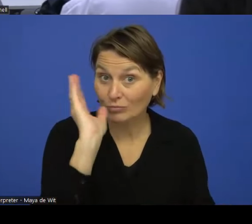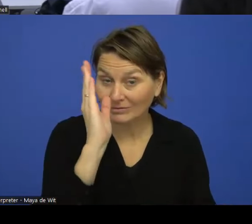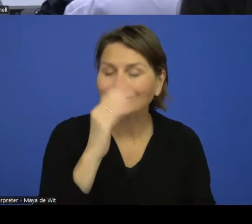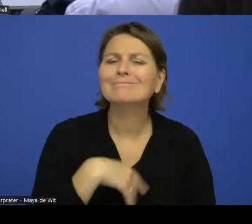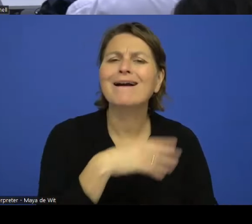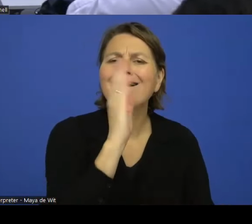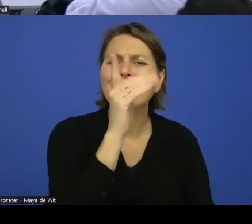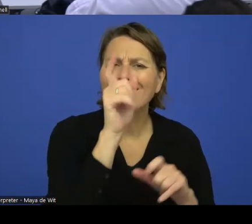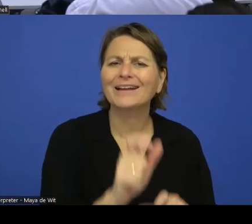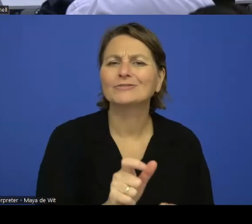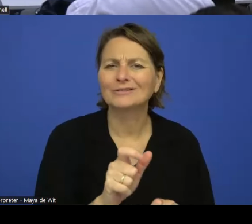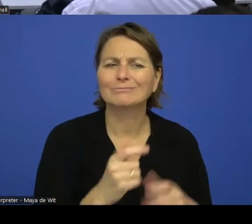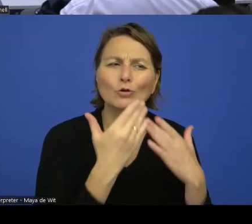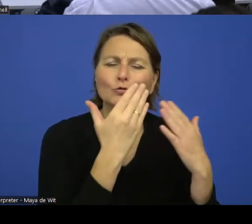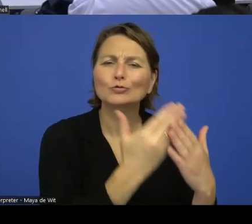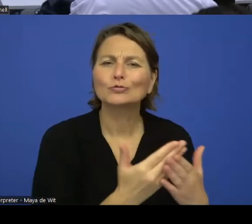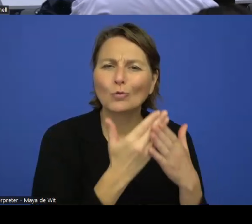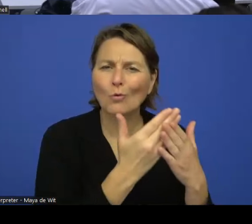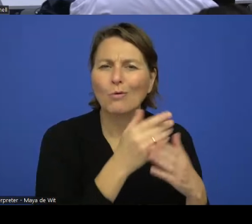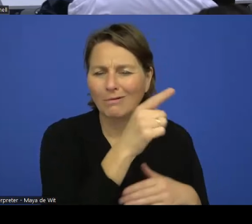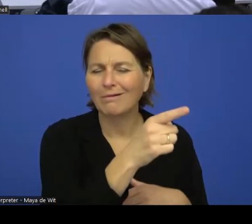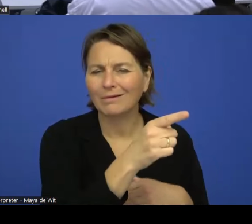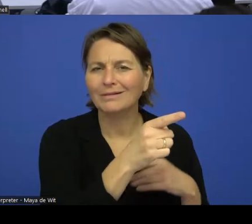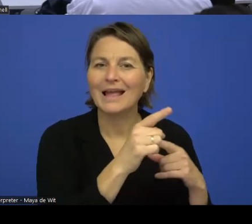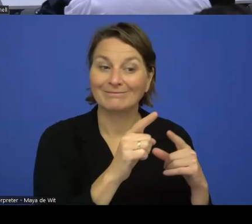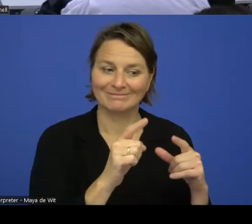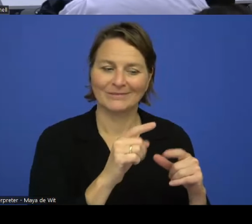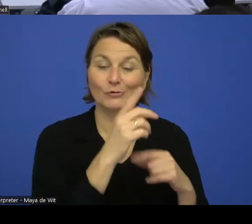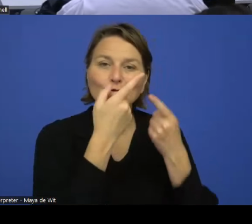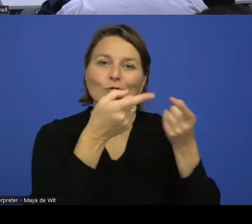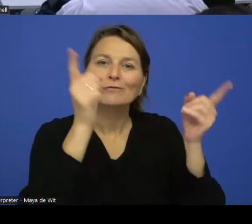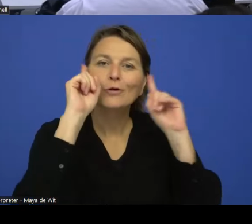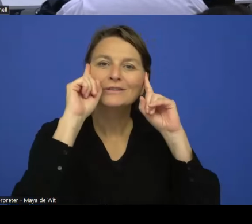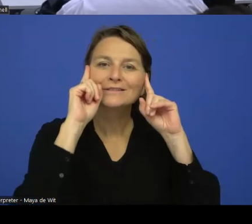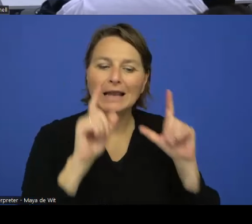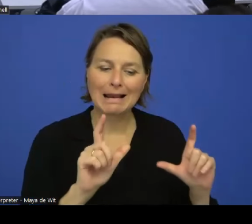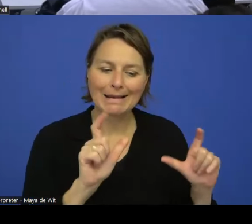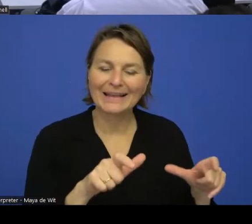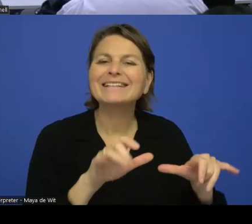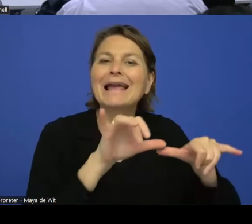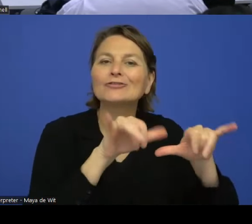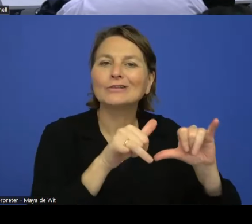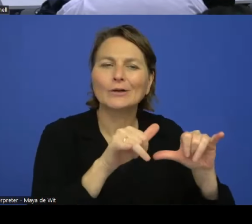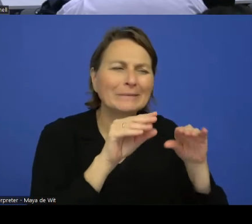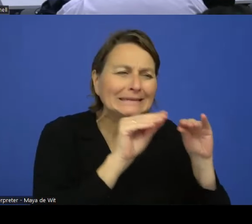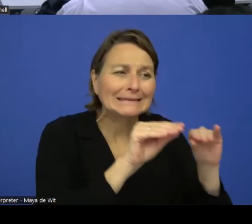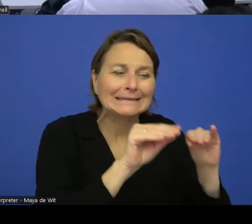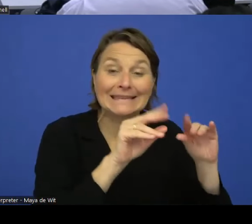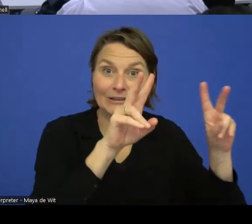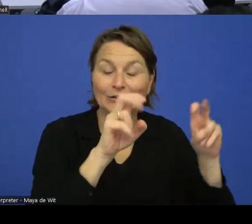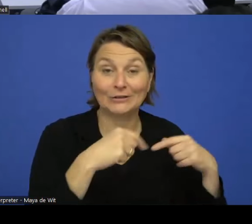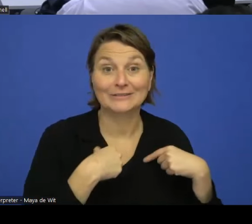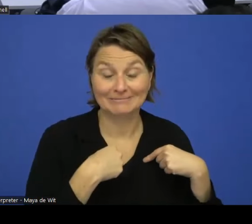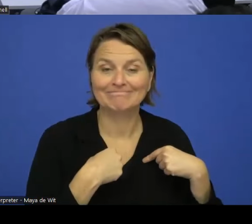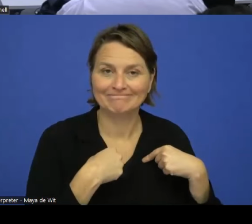Mechanical Engineering at the University of Leeds, and that means I teach the engineering side, if you like, of a course. It's really about where art